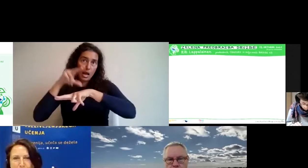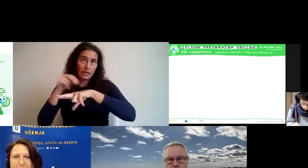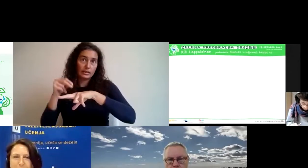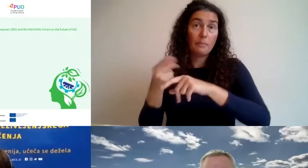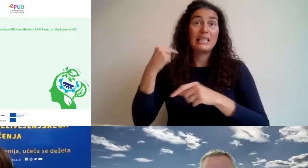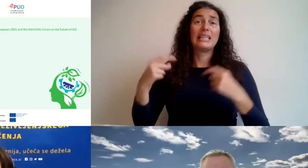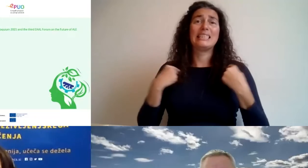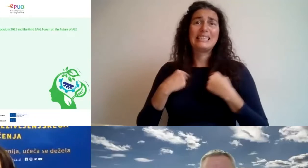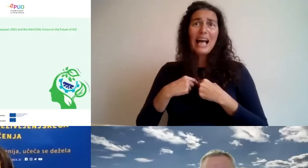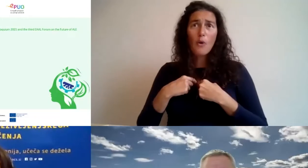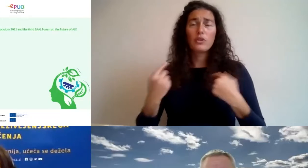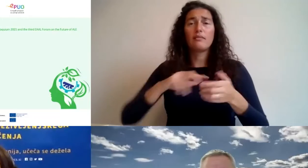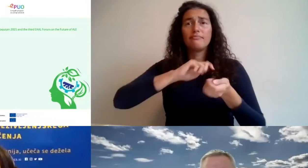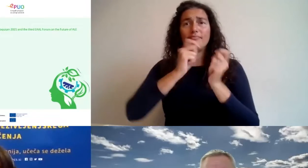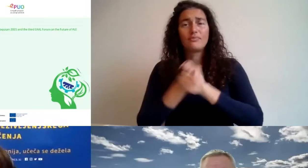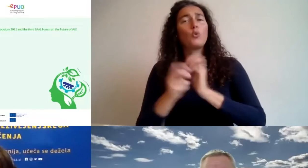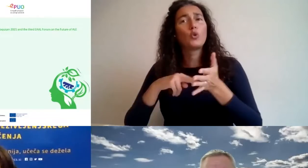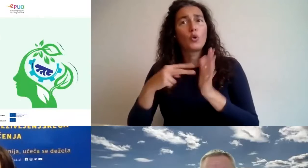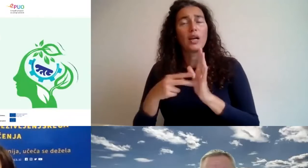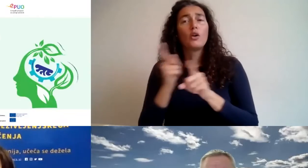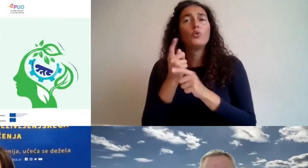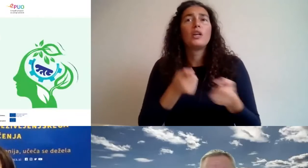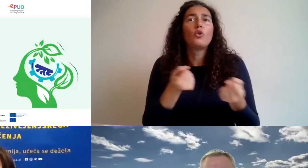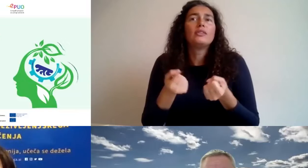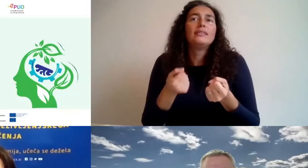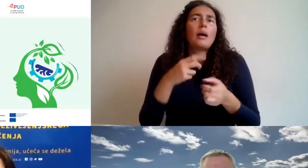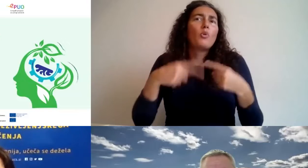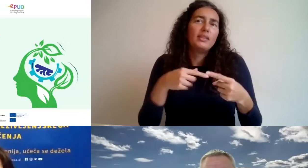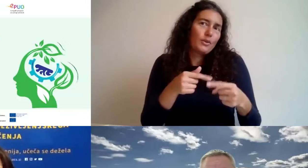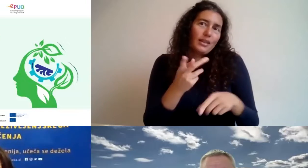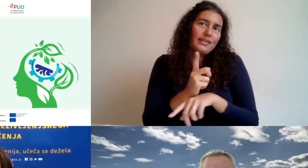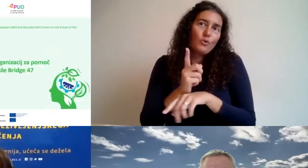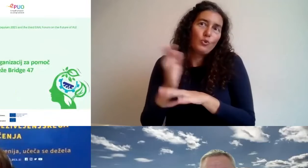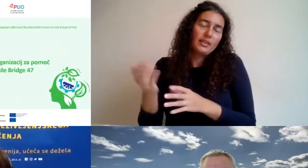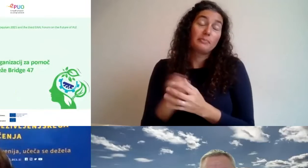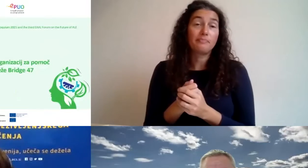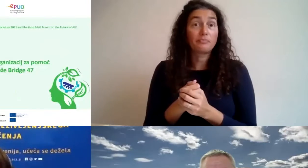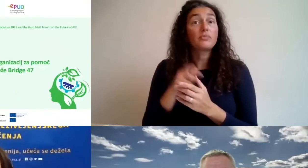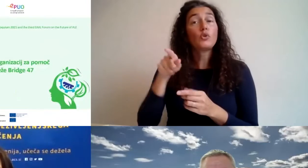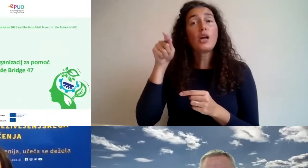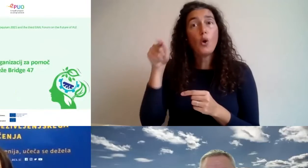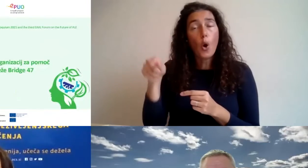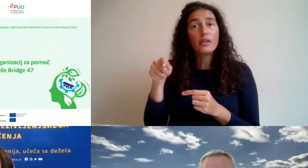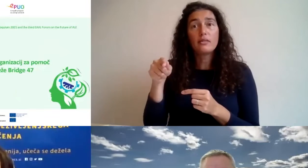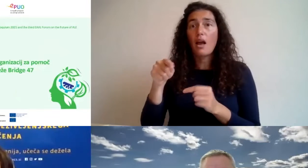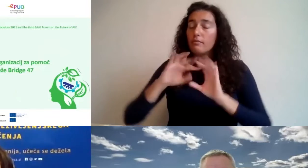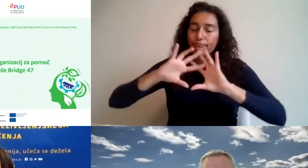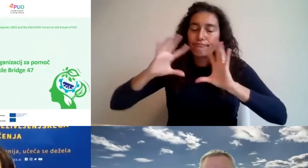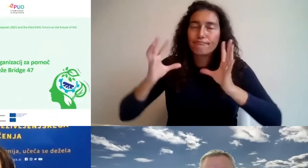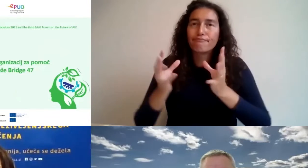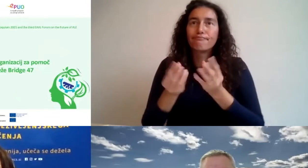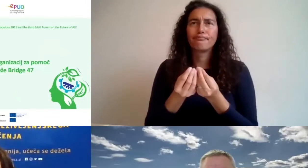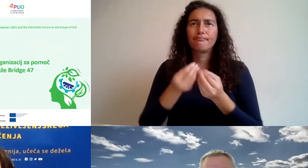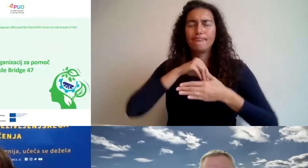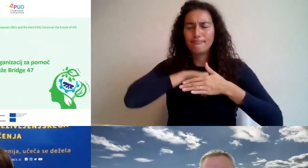He developed into the expert and professional and policy holder in different moments. So